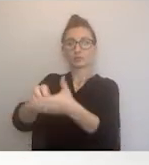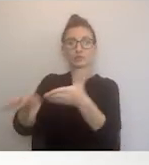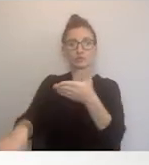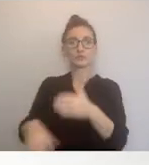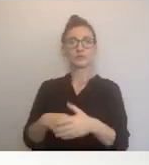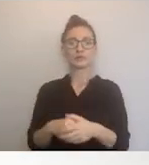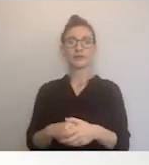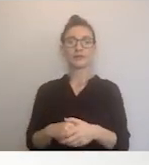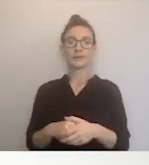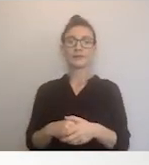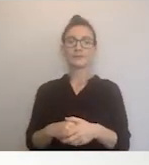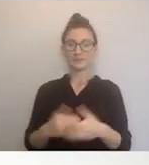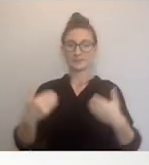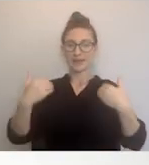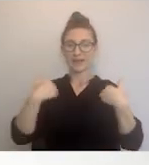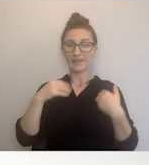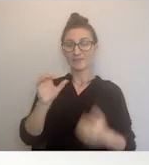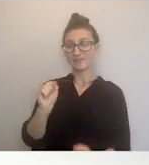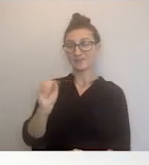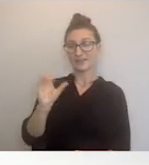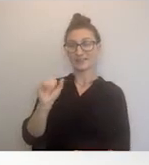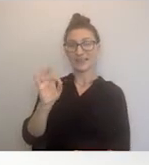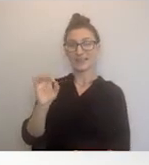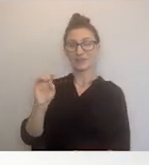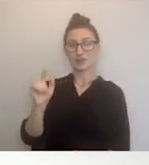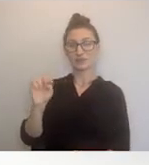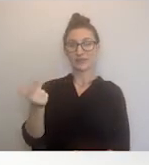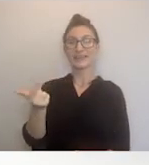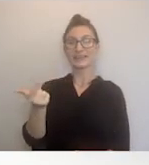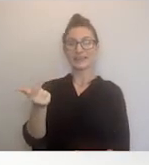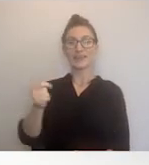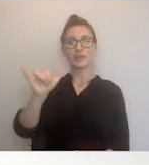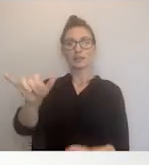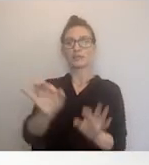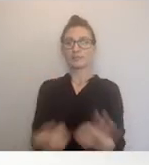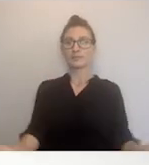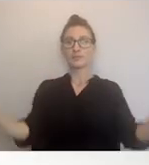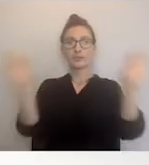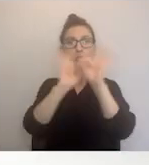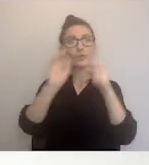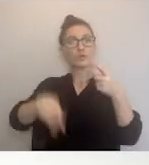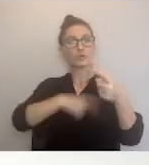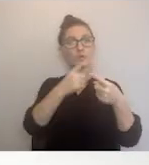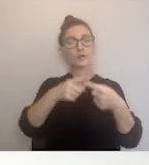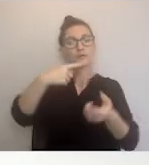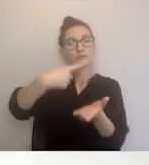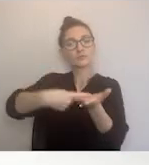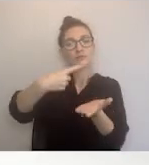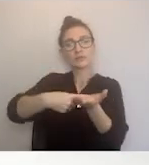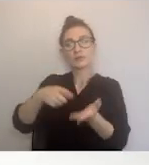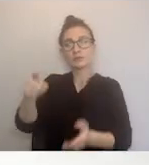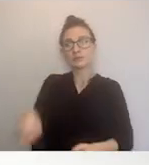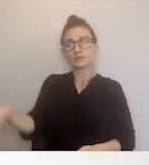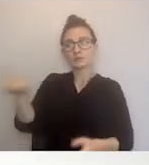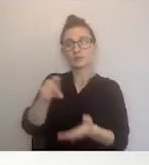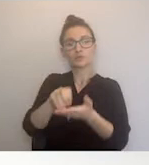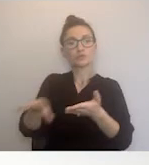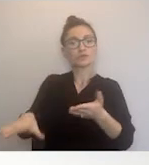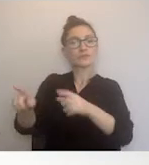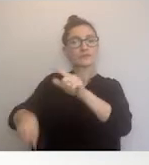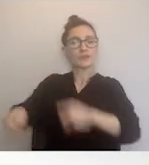individual student? I have a whole thing about scaffolding for my teachers in this room. You will know scaffolding is so very important when we're talking about students with varying